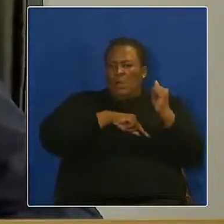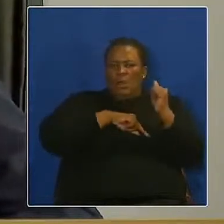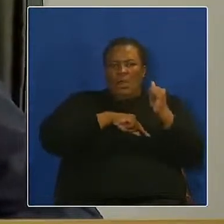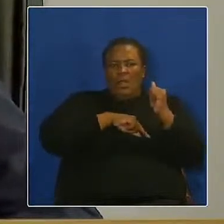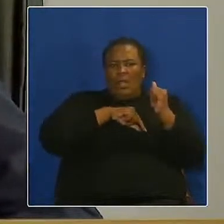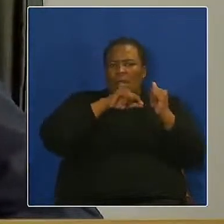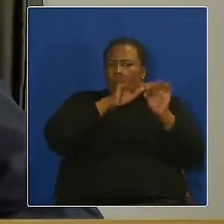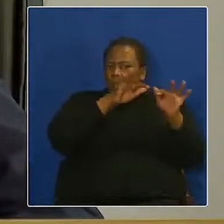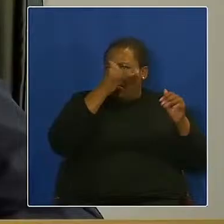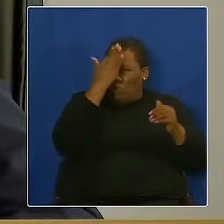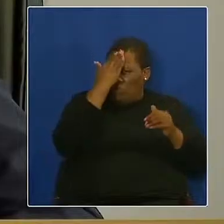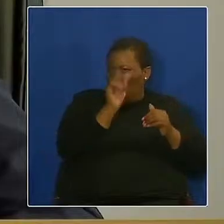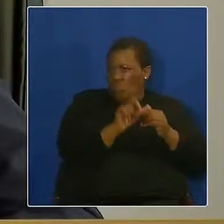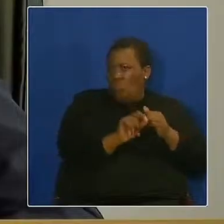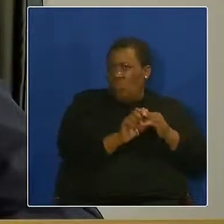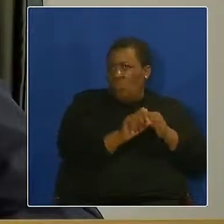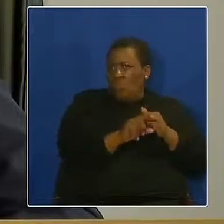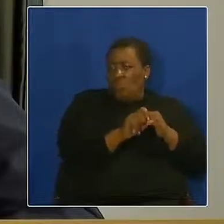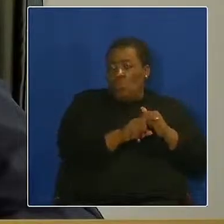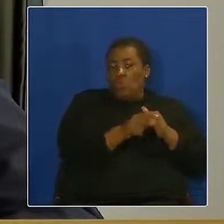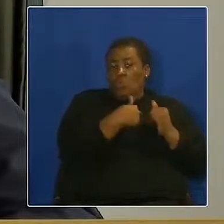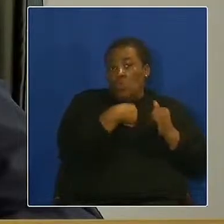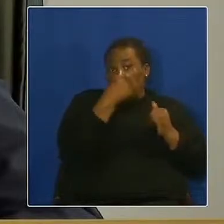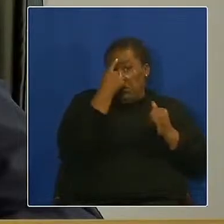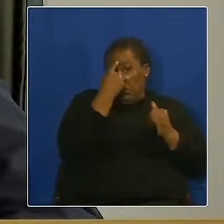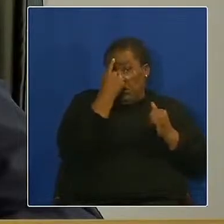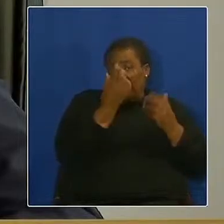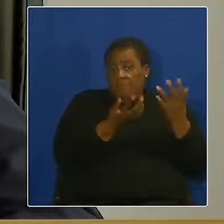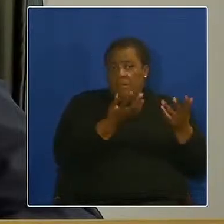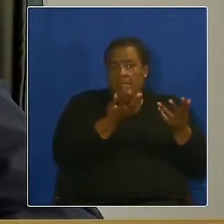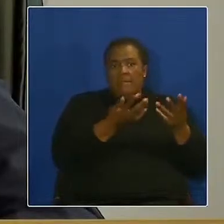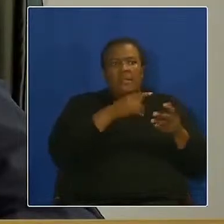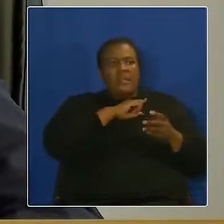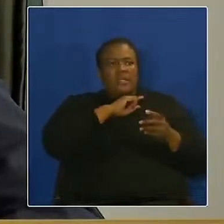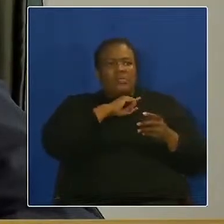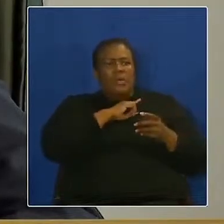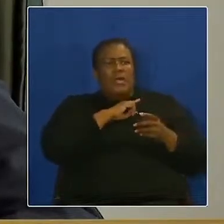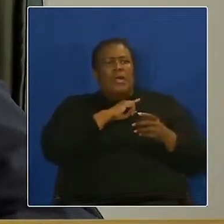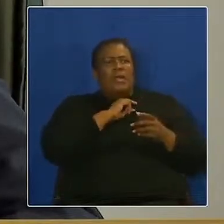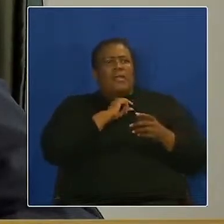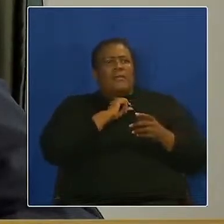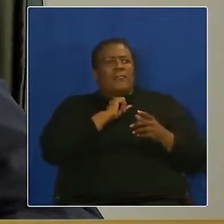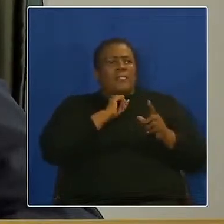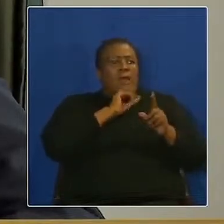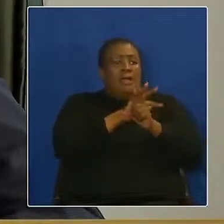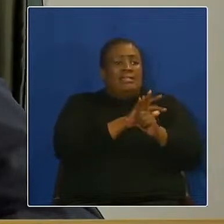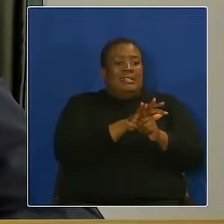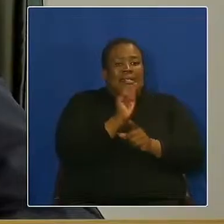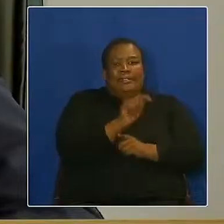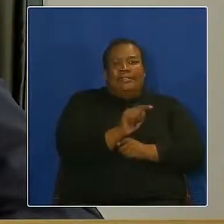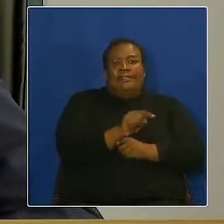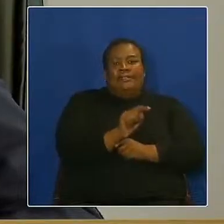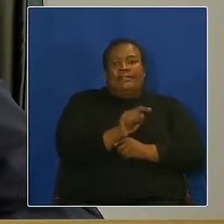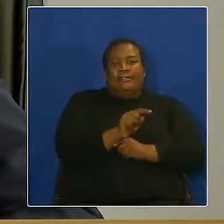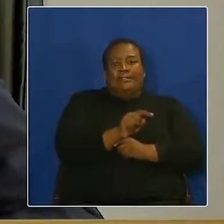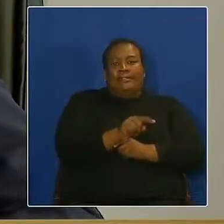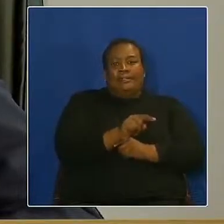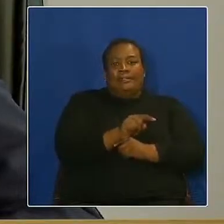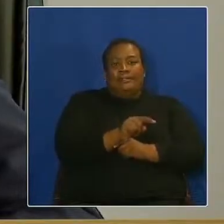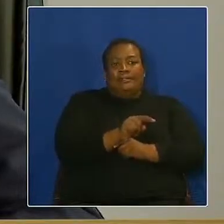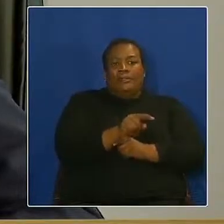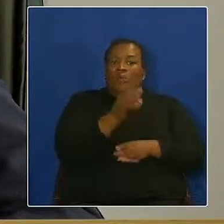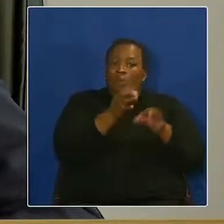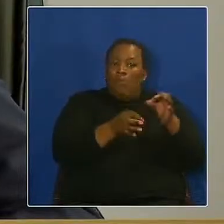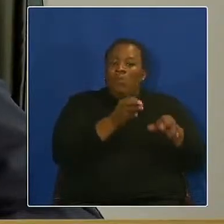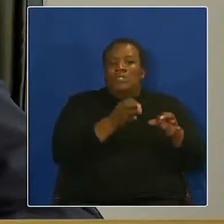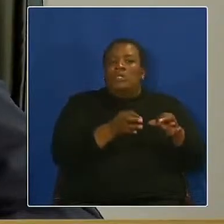structure, then one will think that that's why then the attack was directed to the